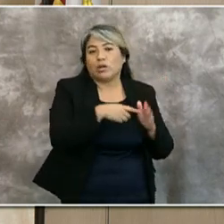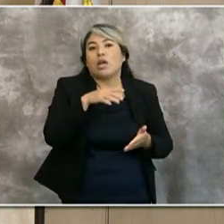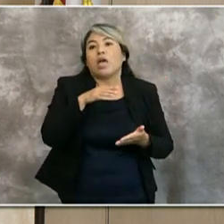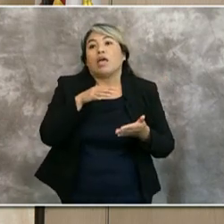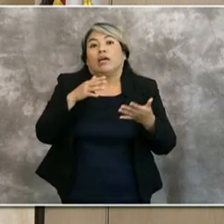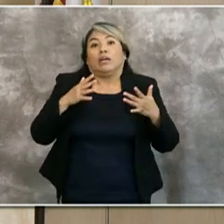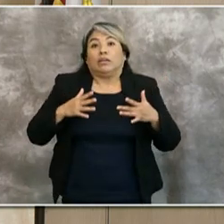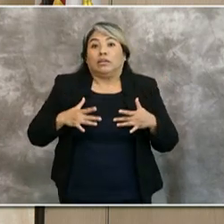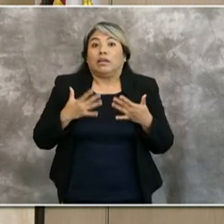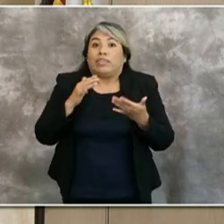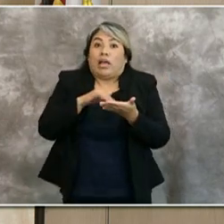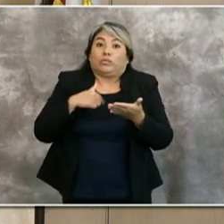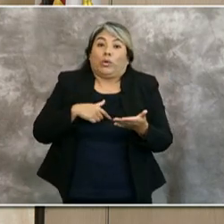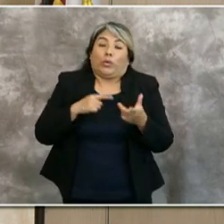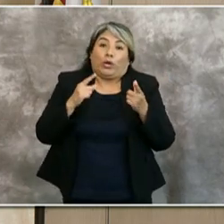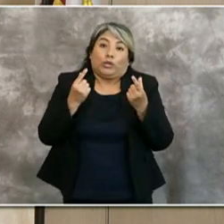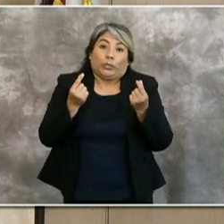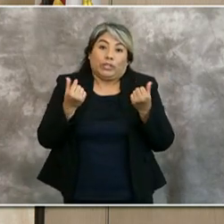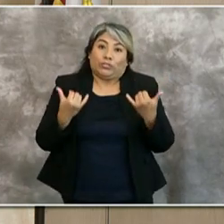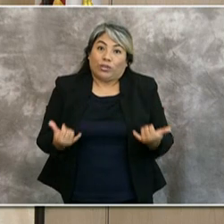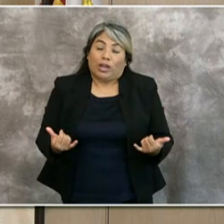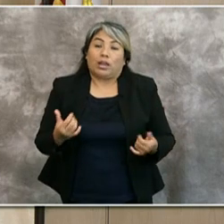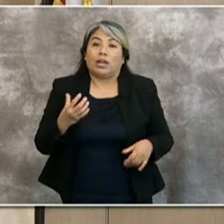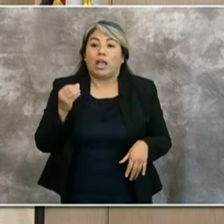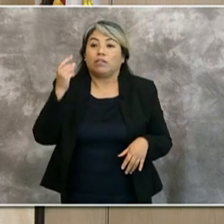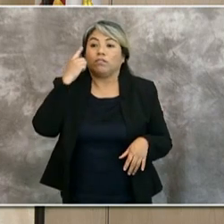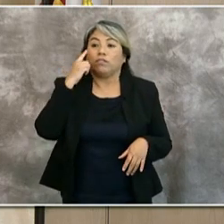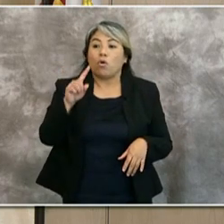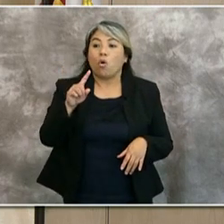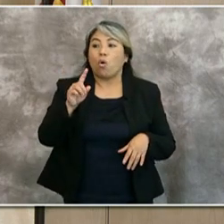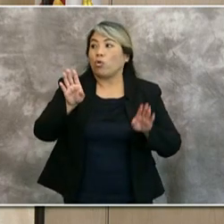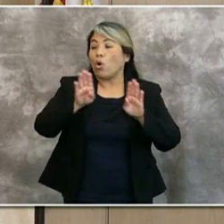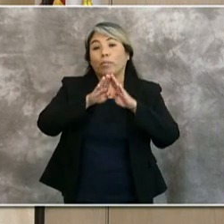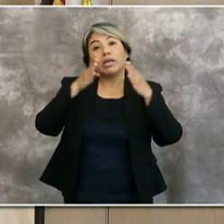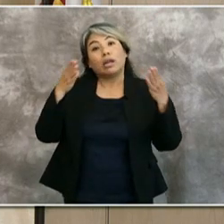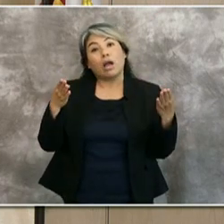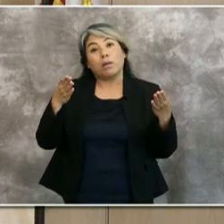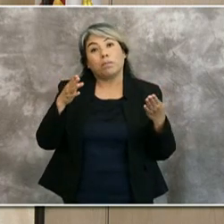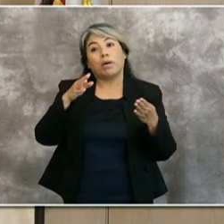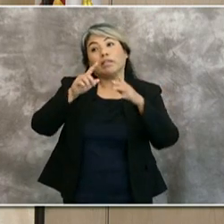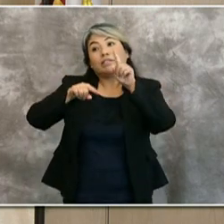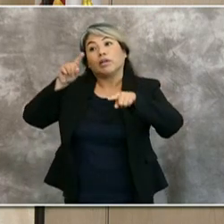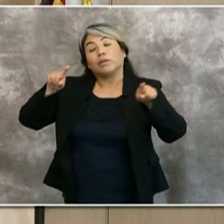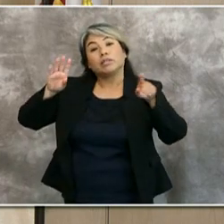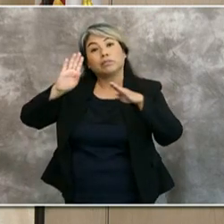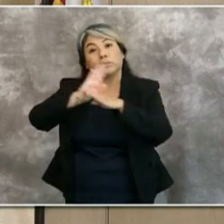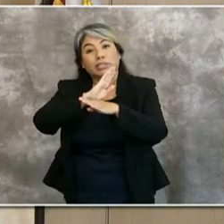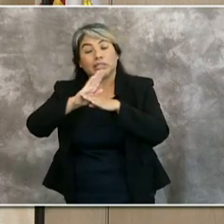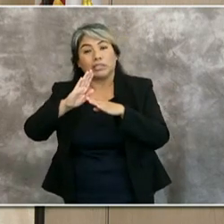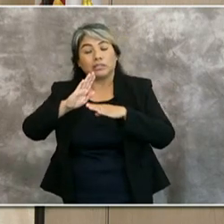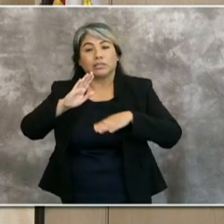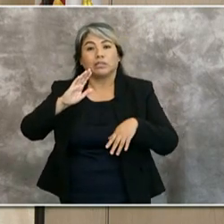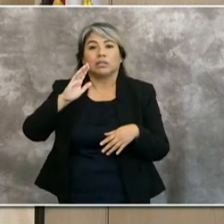that's where we are today, and for opening up of these various businesses,